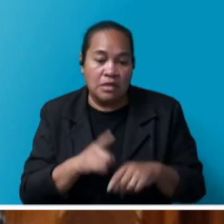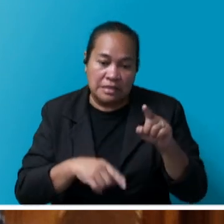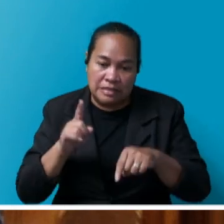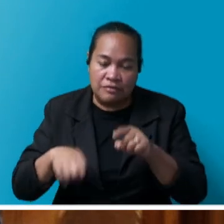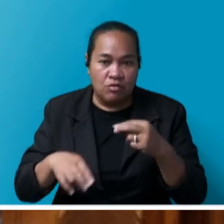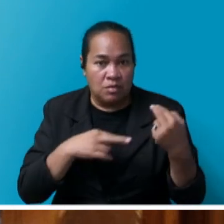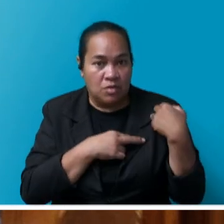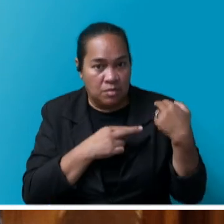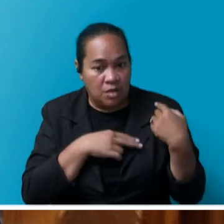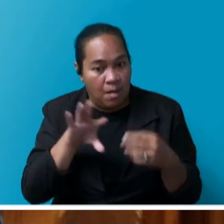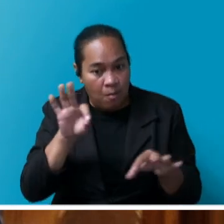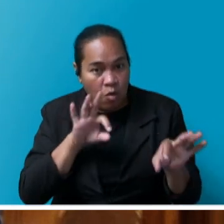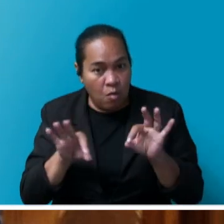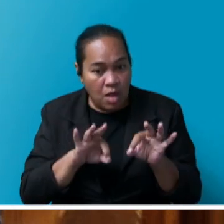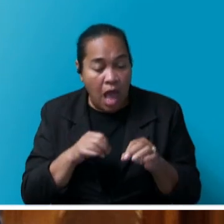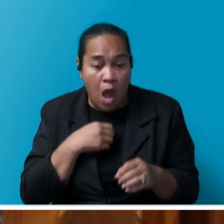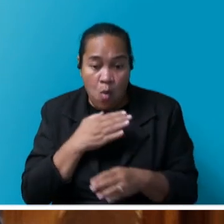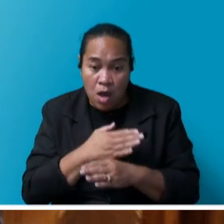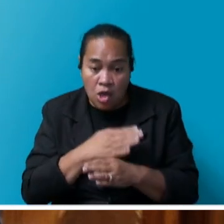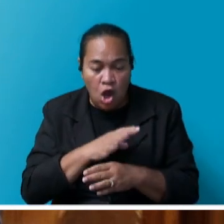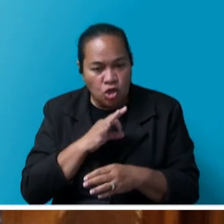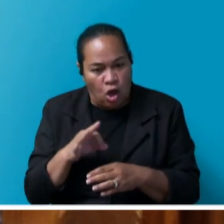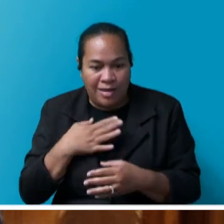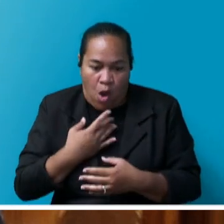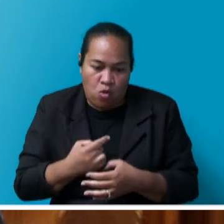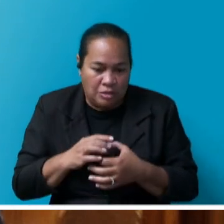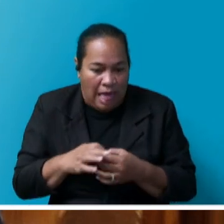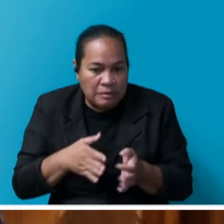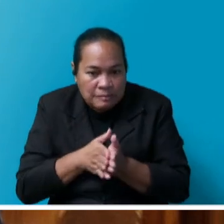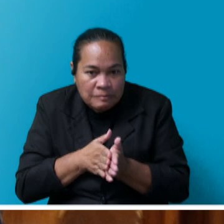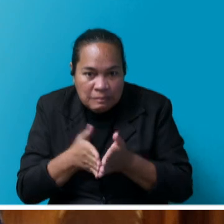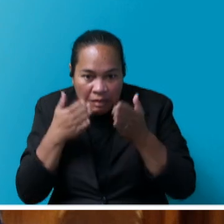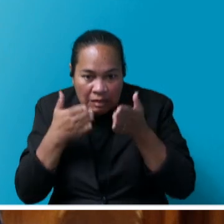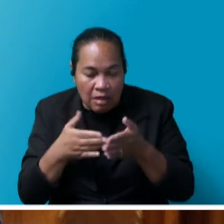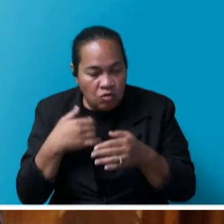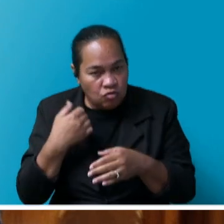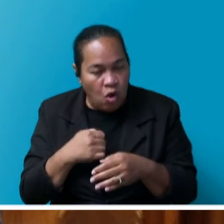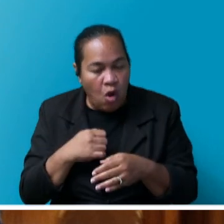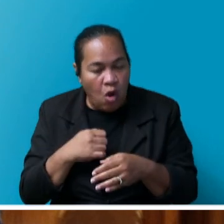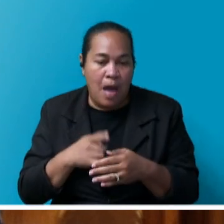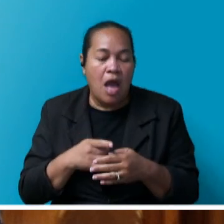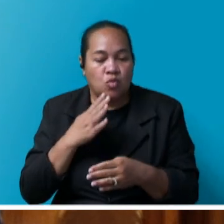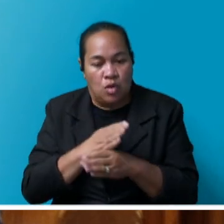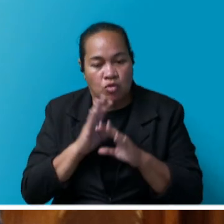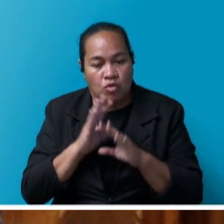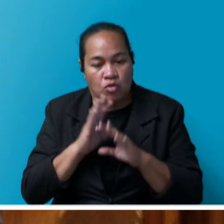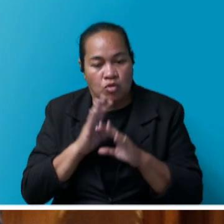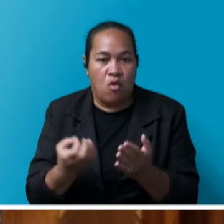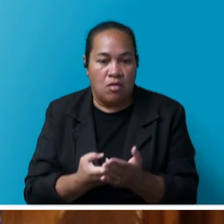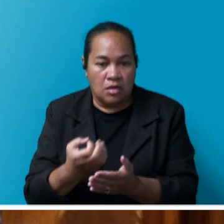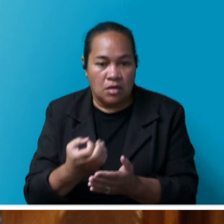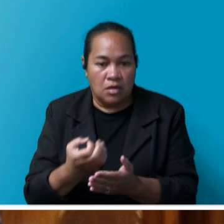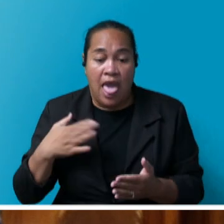portfolios, our job is not to advance our sectorial interests alone, but to do so together for our economy through healthy debate so